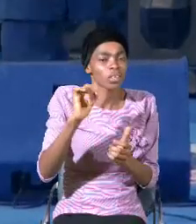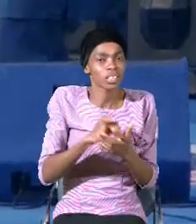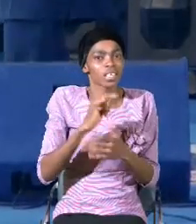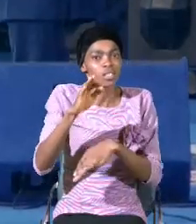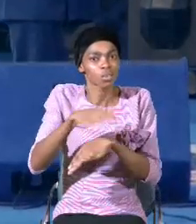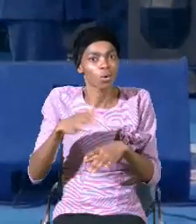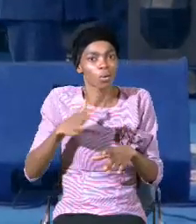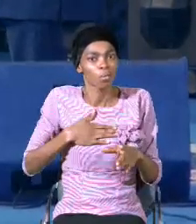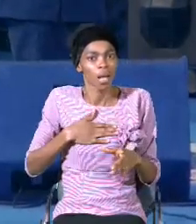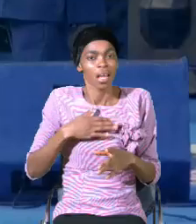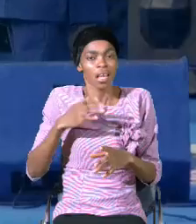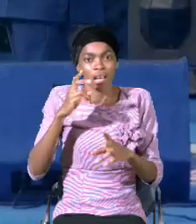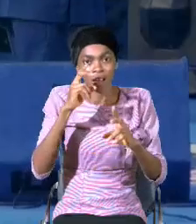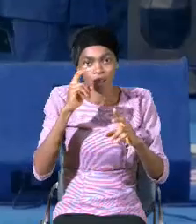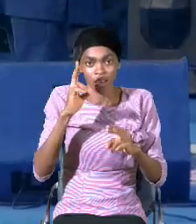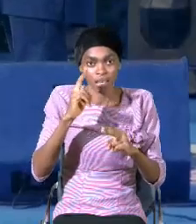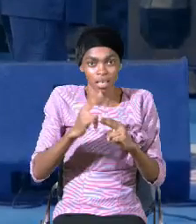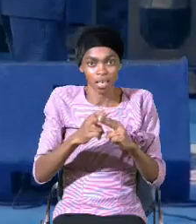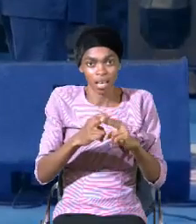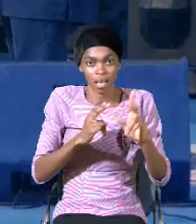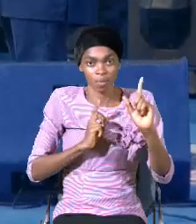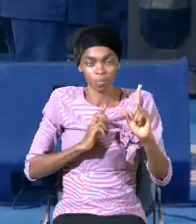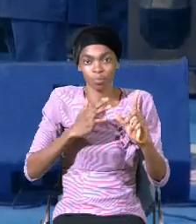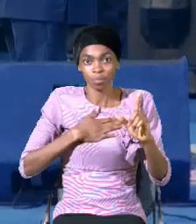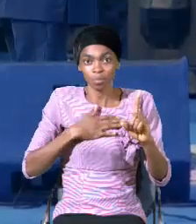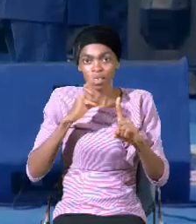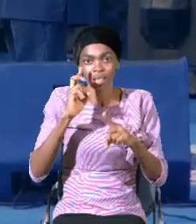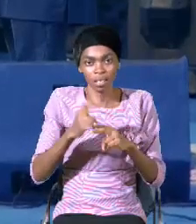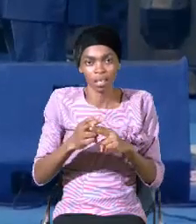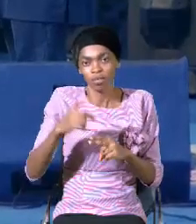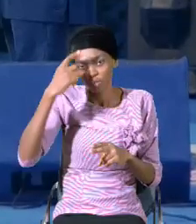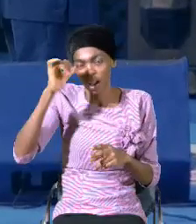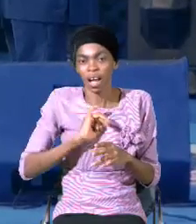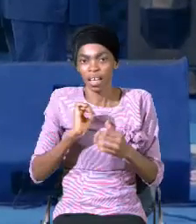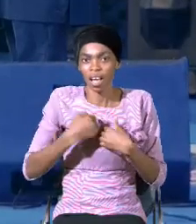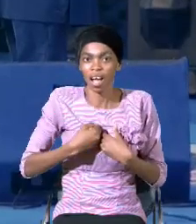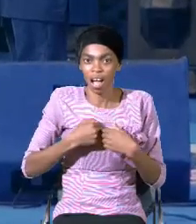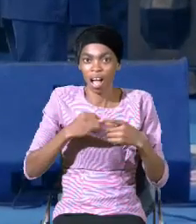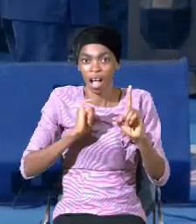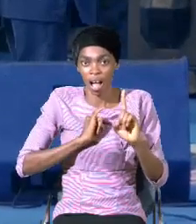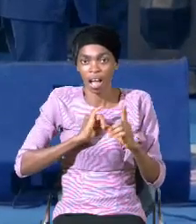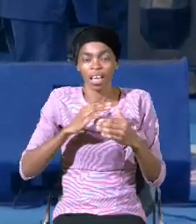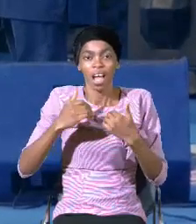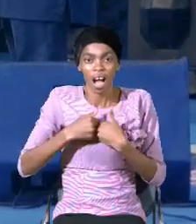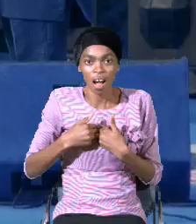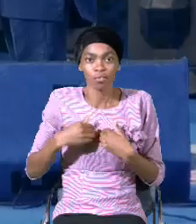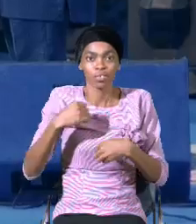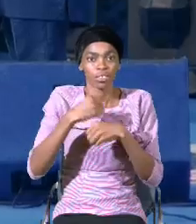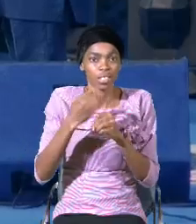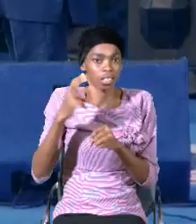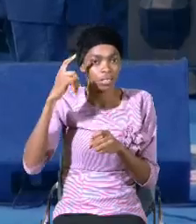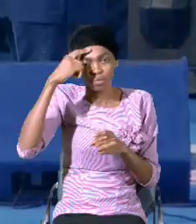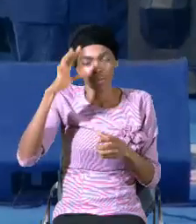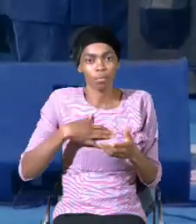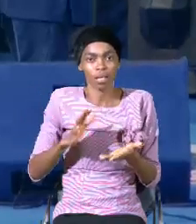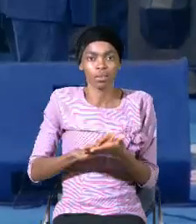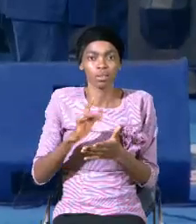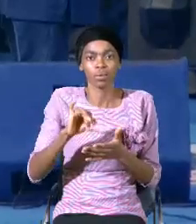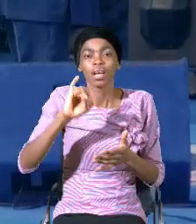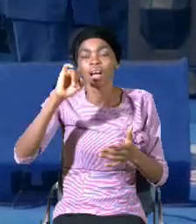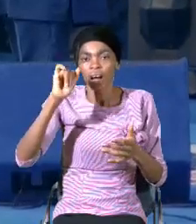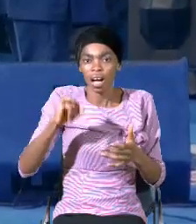created him for my glory. I have formed him. Yes, I